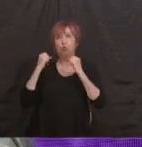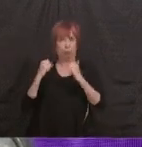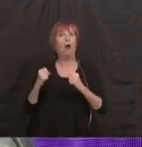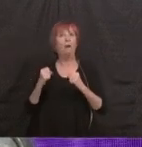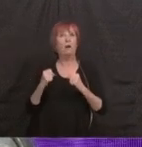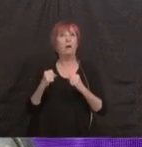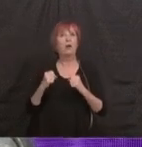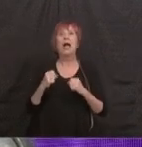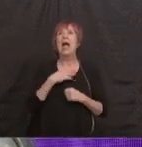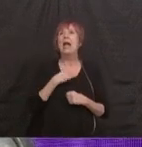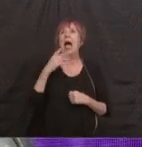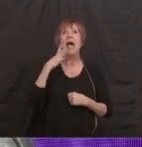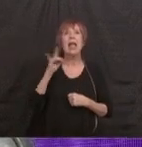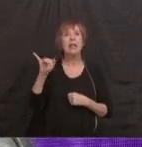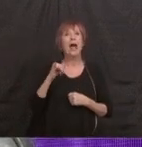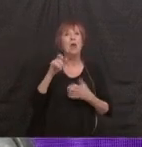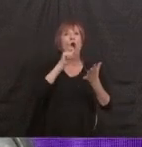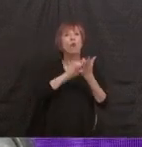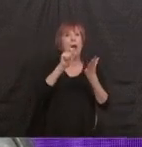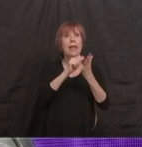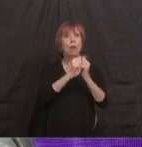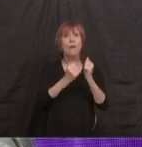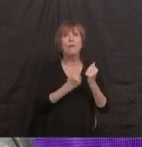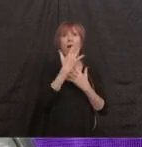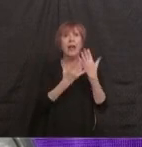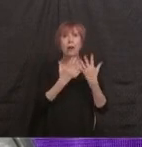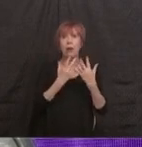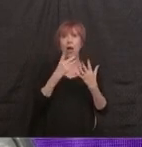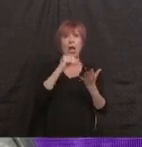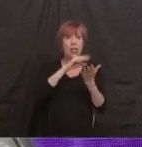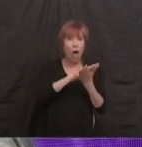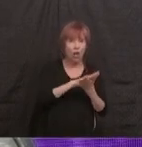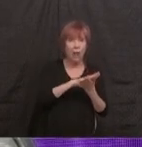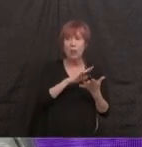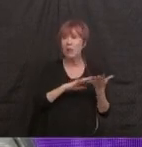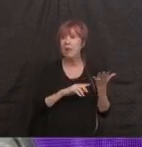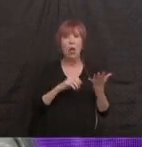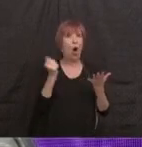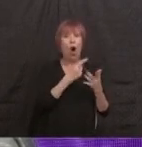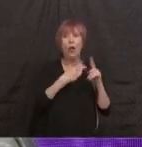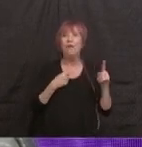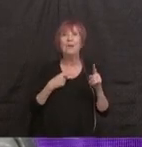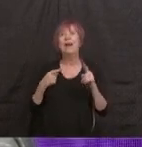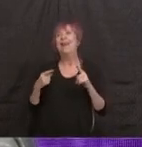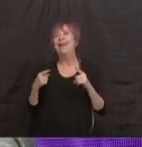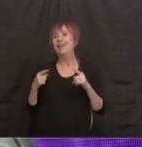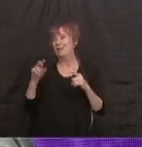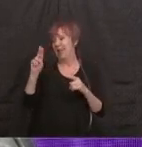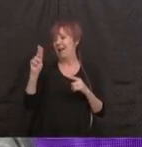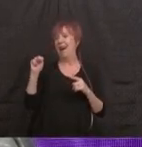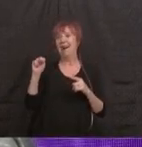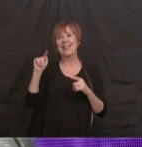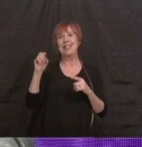love the Writing with Fire documentary about the Indian women journalists. That's incredible. And they're all from the Untouchable cast. Like, it's sort